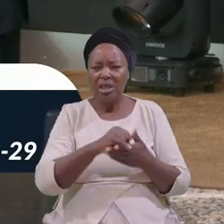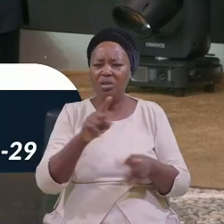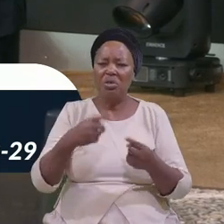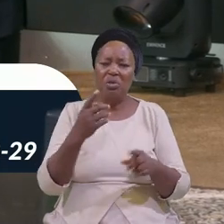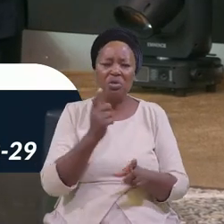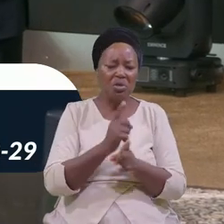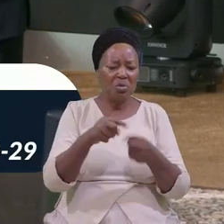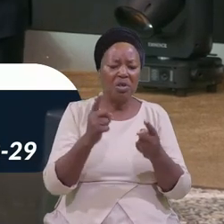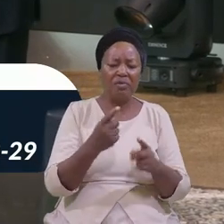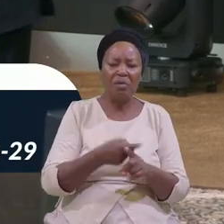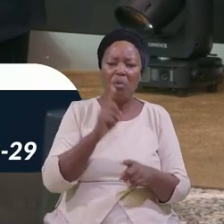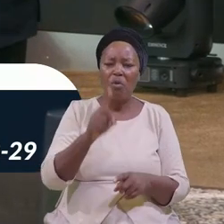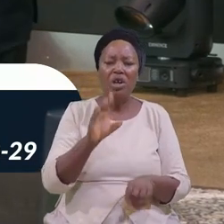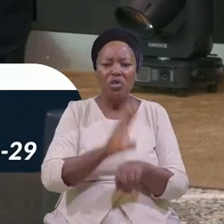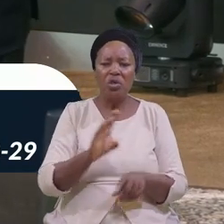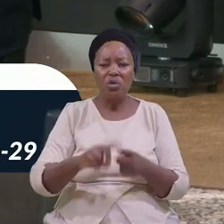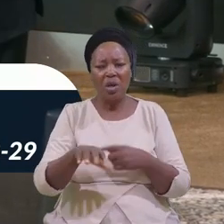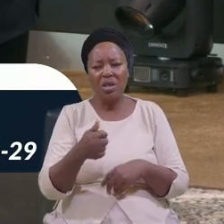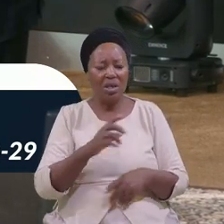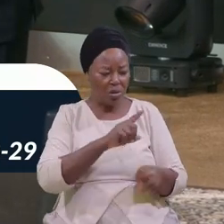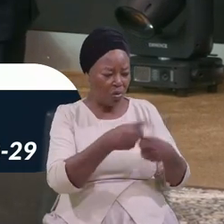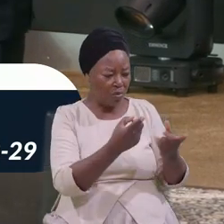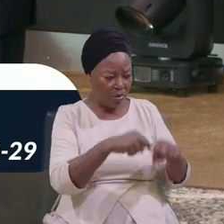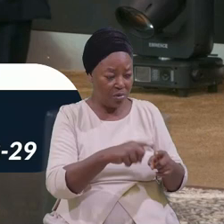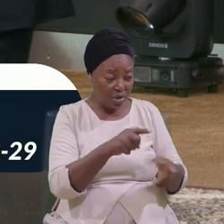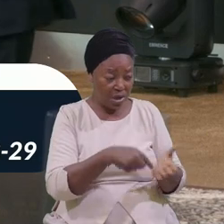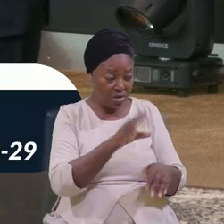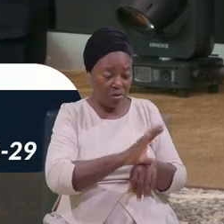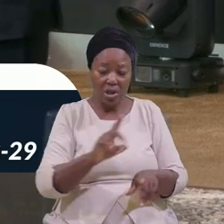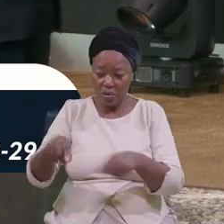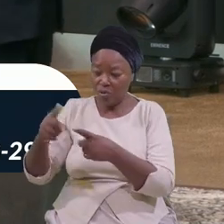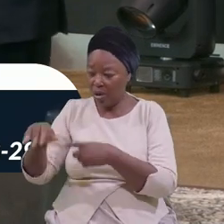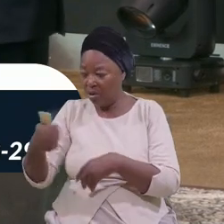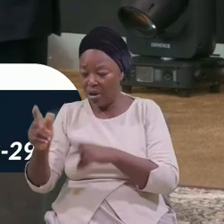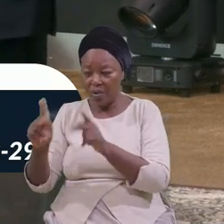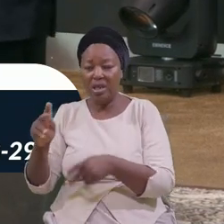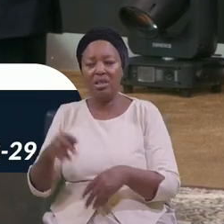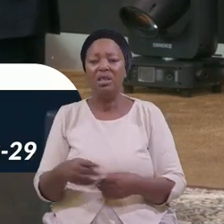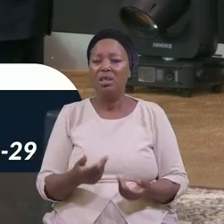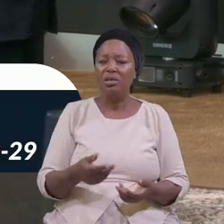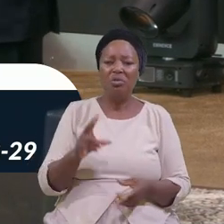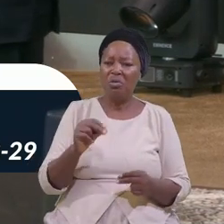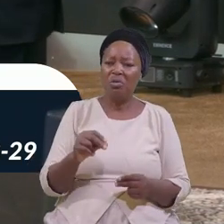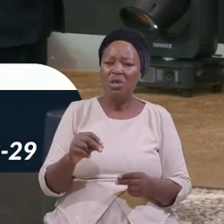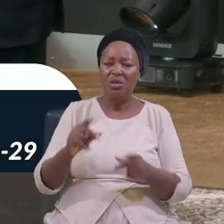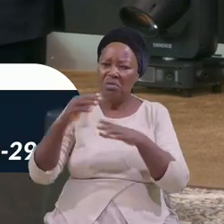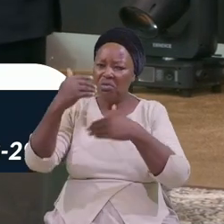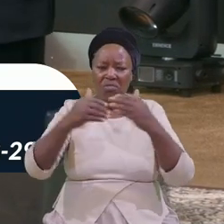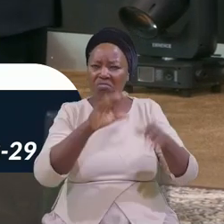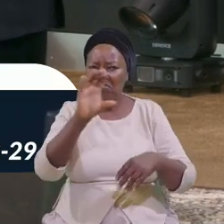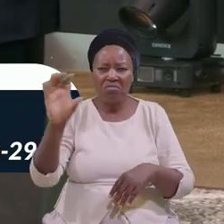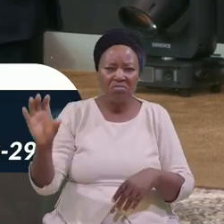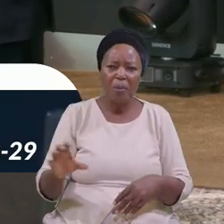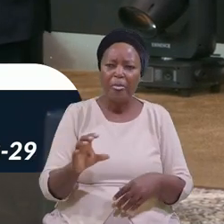church to church. They come to this church, they go to that church, they go everywhere, and they're just collecting information.